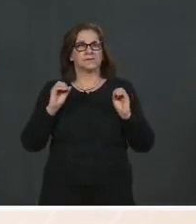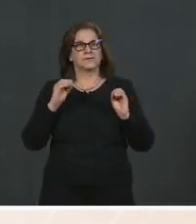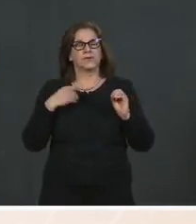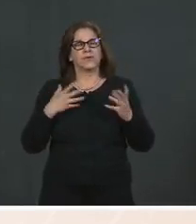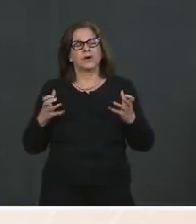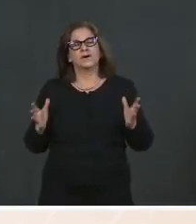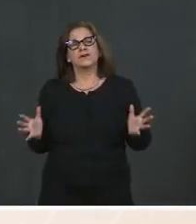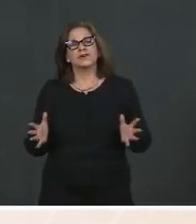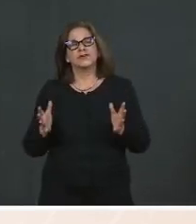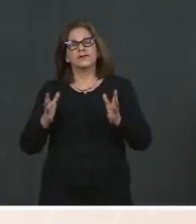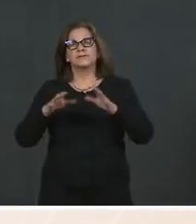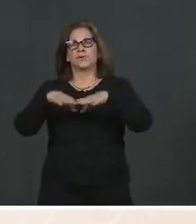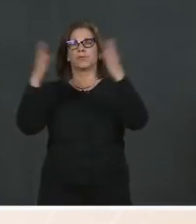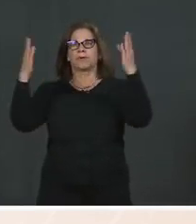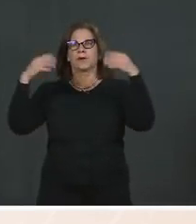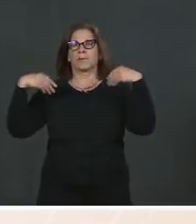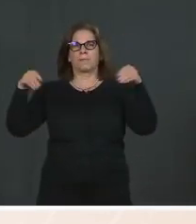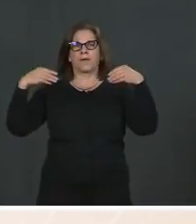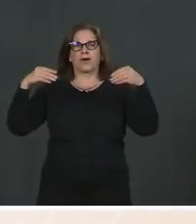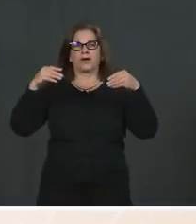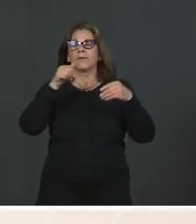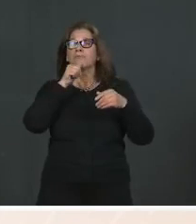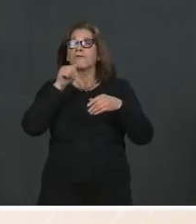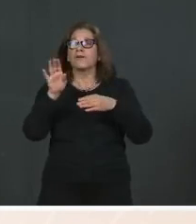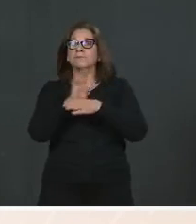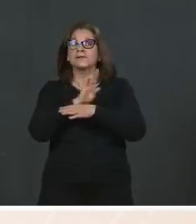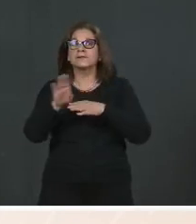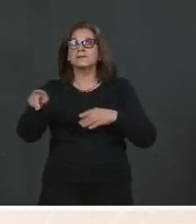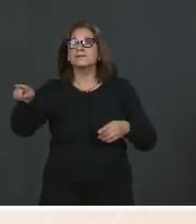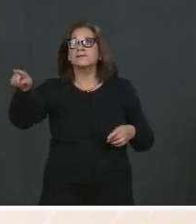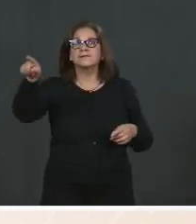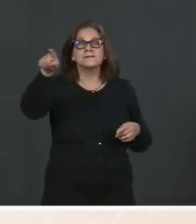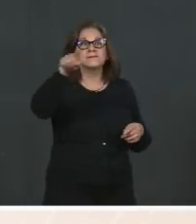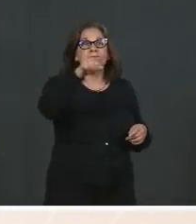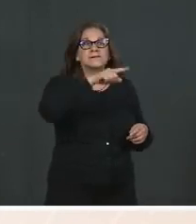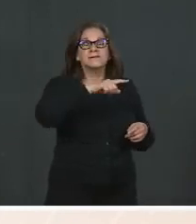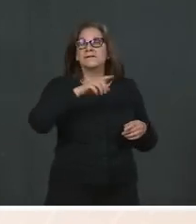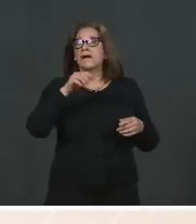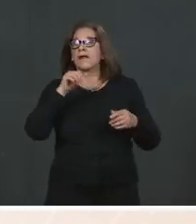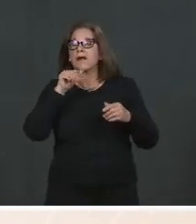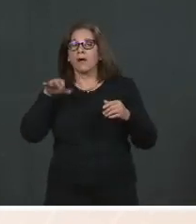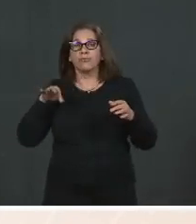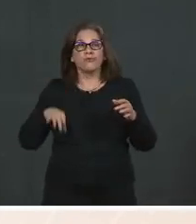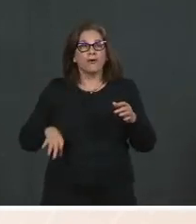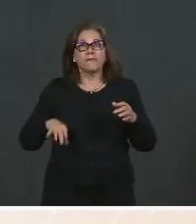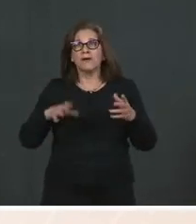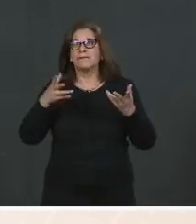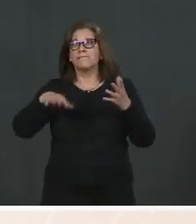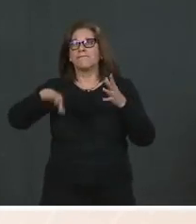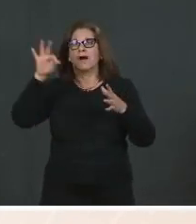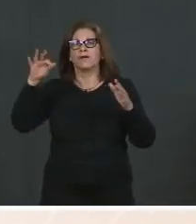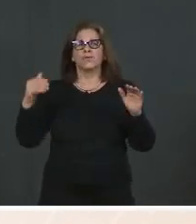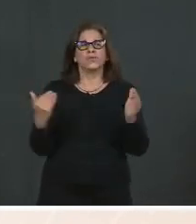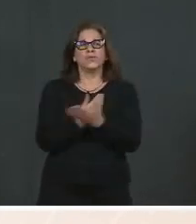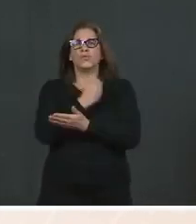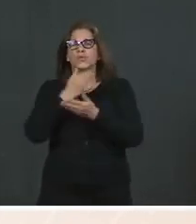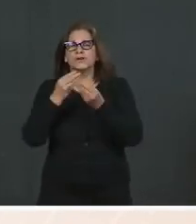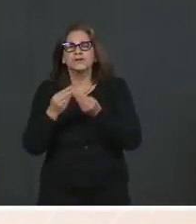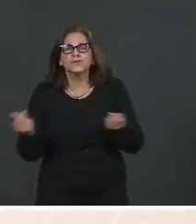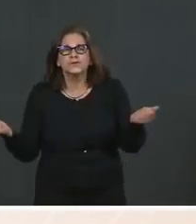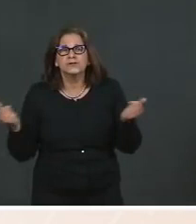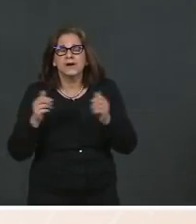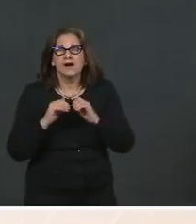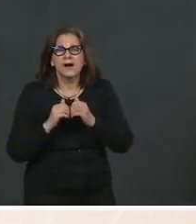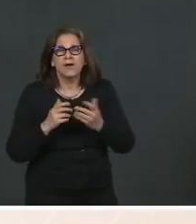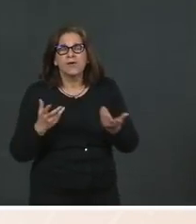of private sector companies and nonprofit coalitions developing solutions. And third, we want to drive the market toward meeting public interest goals. So